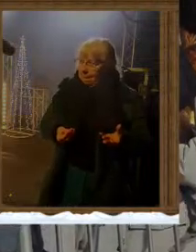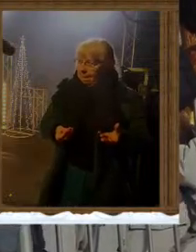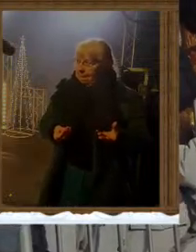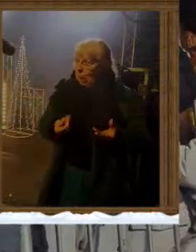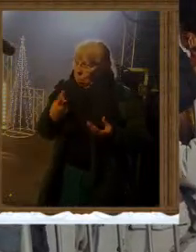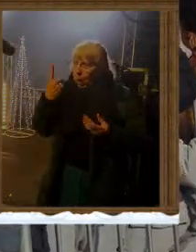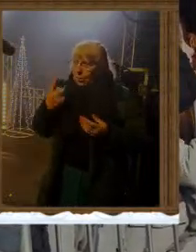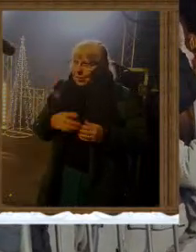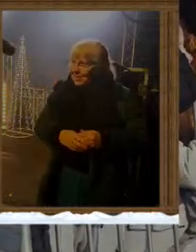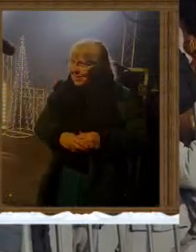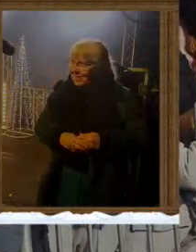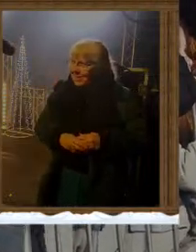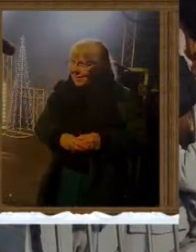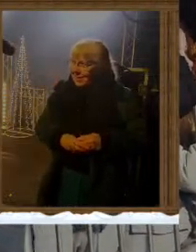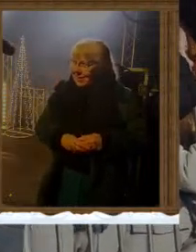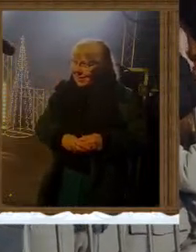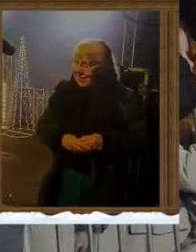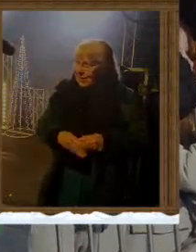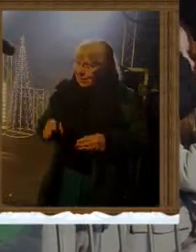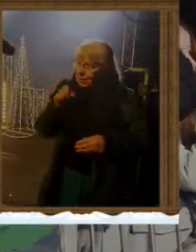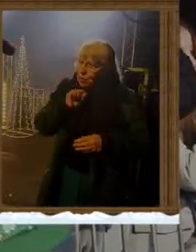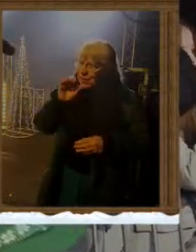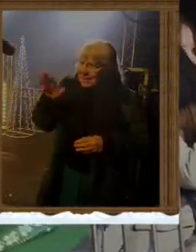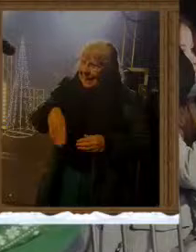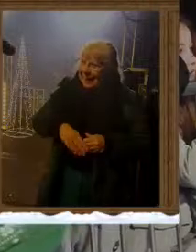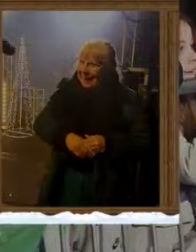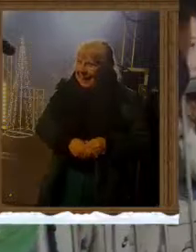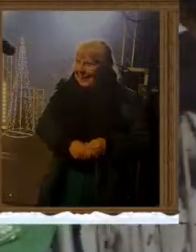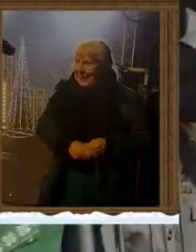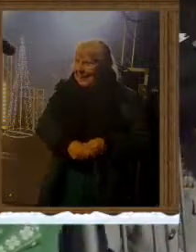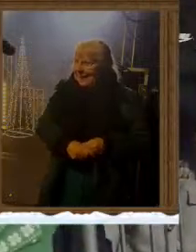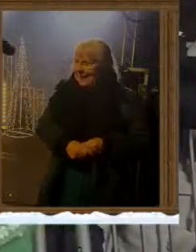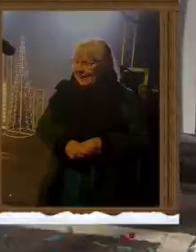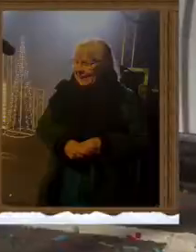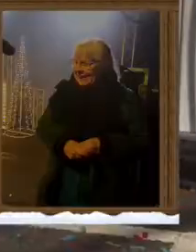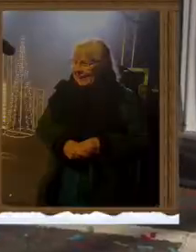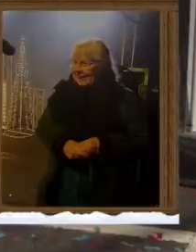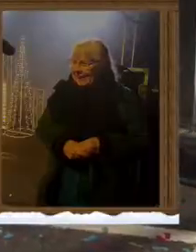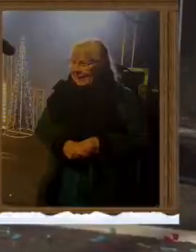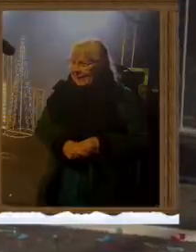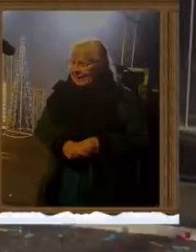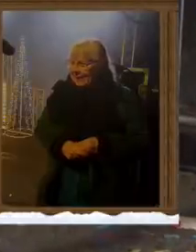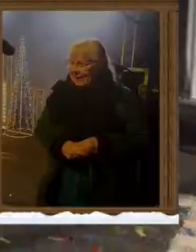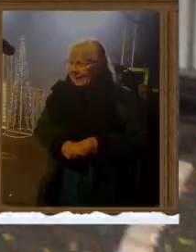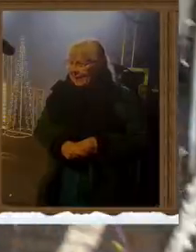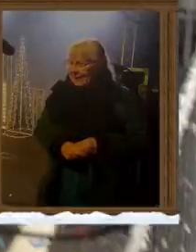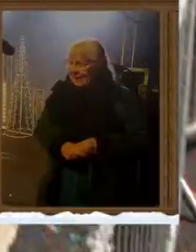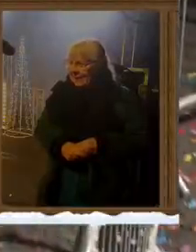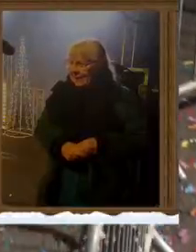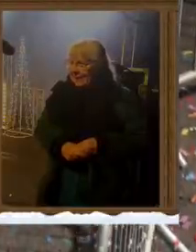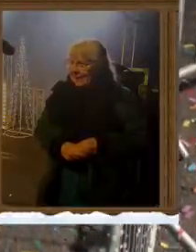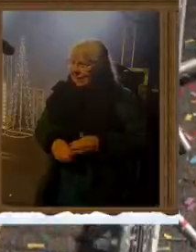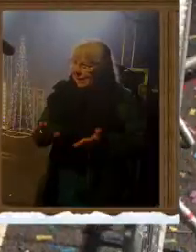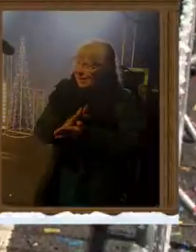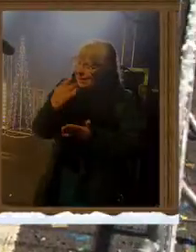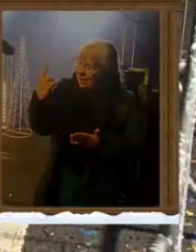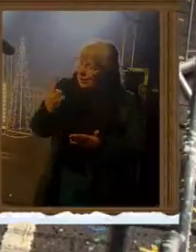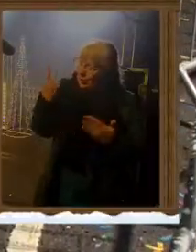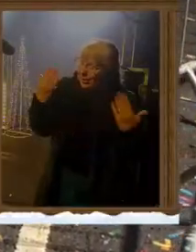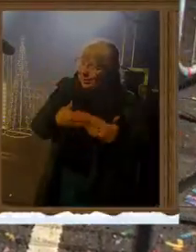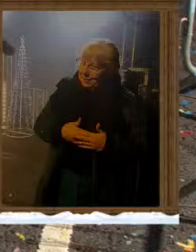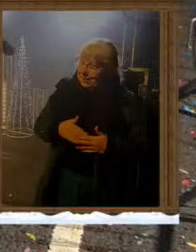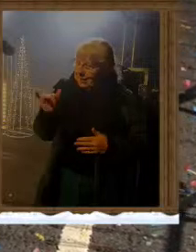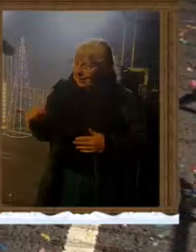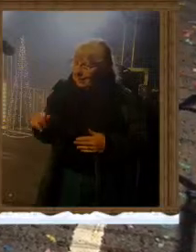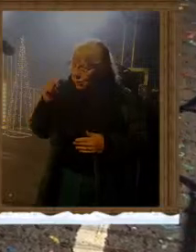one now. For goodness sake, don't be greedy. Down here. Did you enjoy yourself tonight?